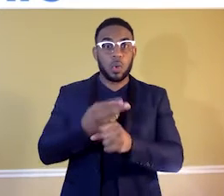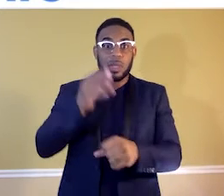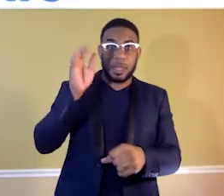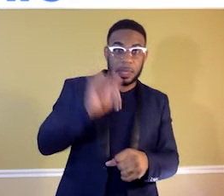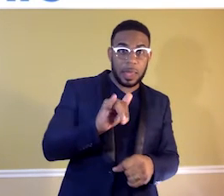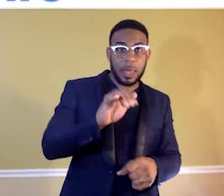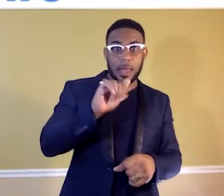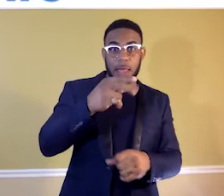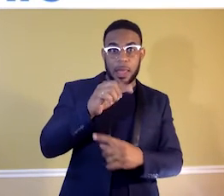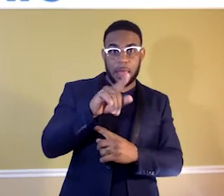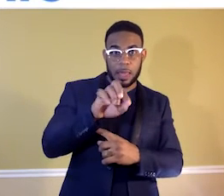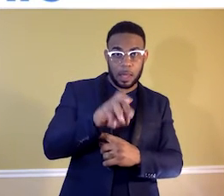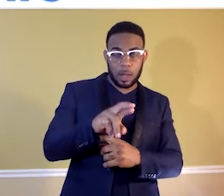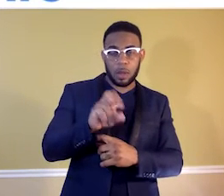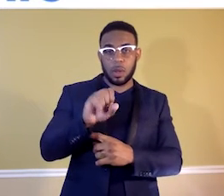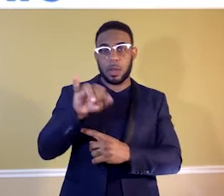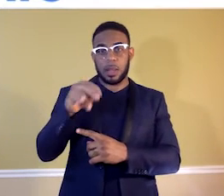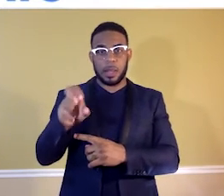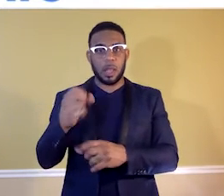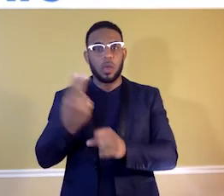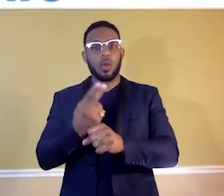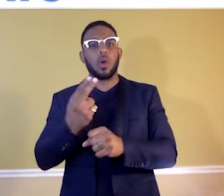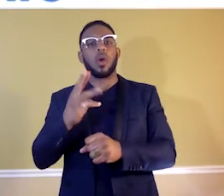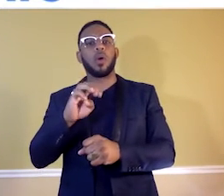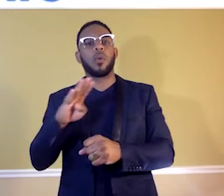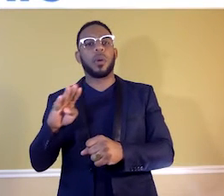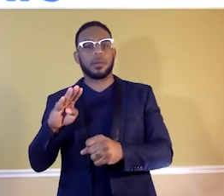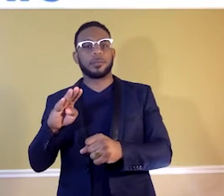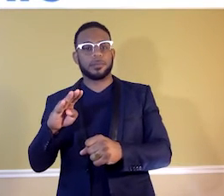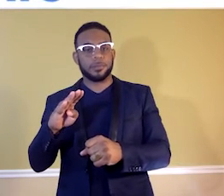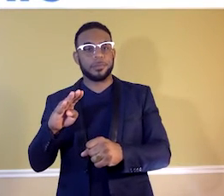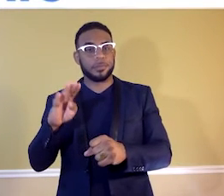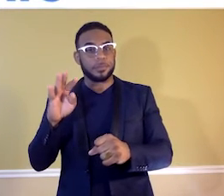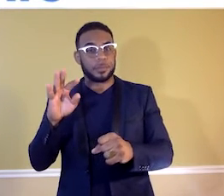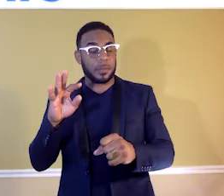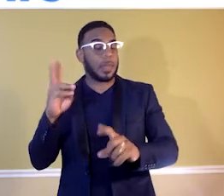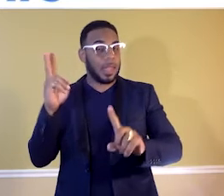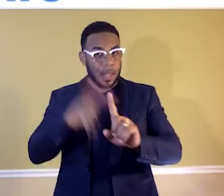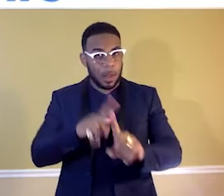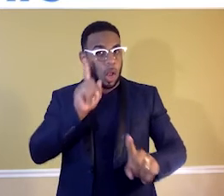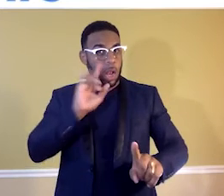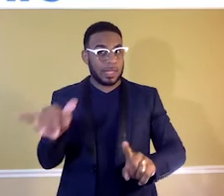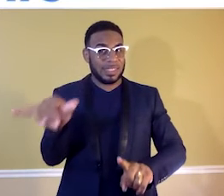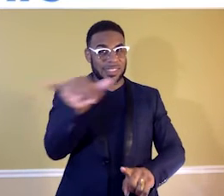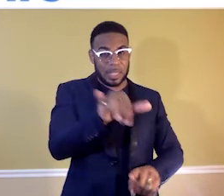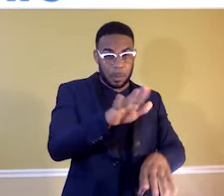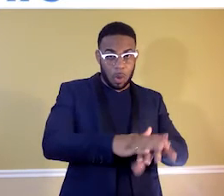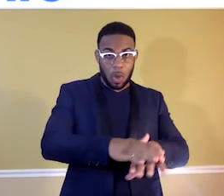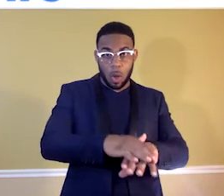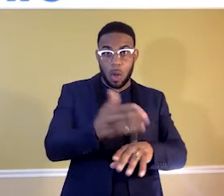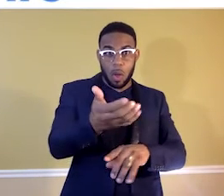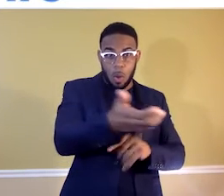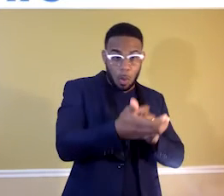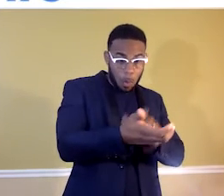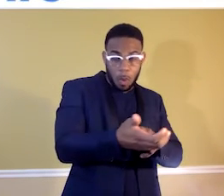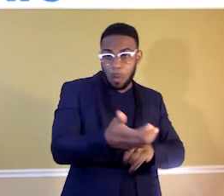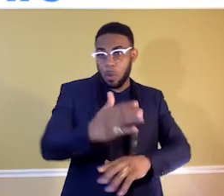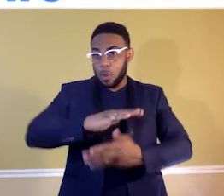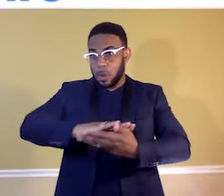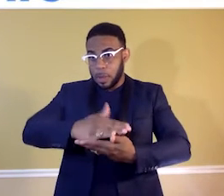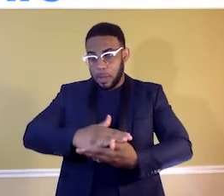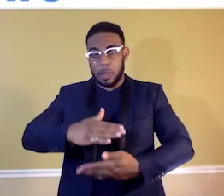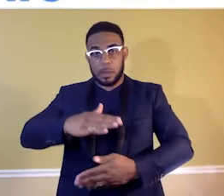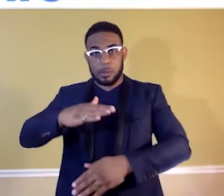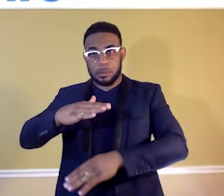can build something called a progressive web application. And what that is, it allows the application to look the same on mobile, desktop,